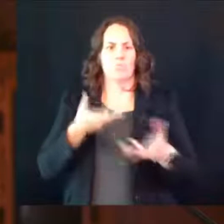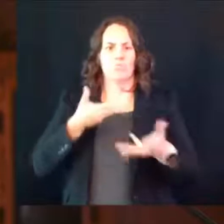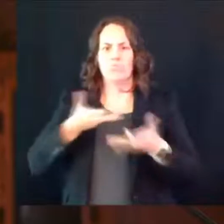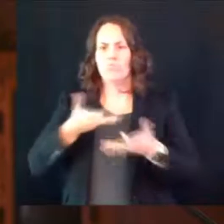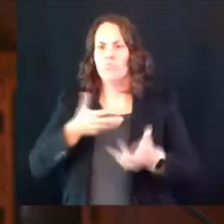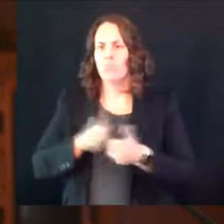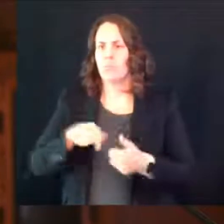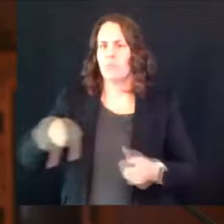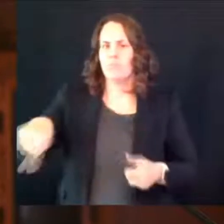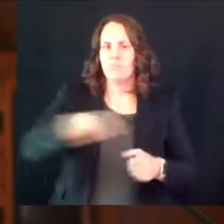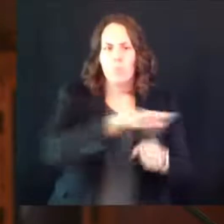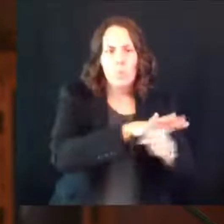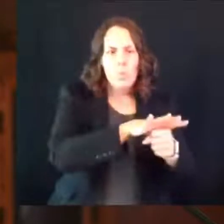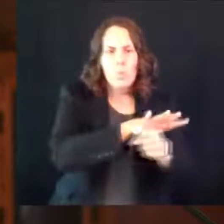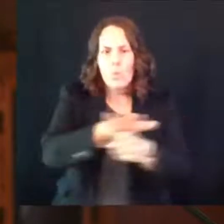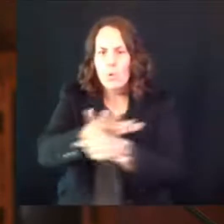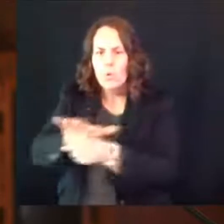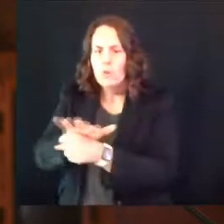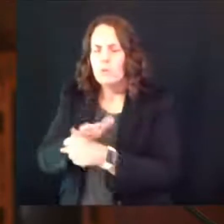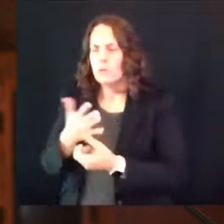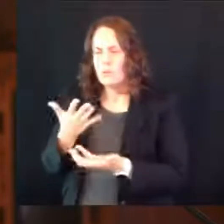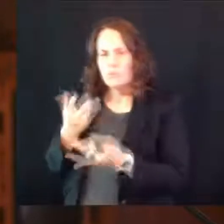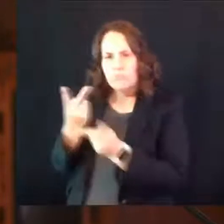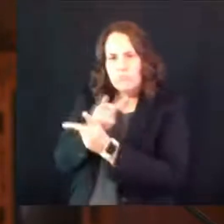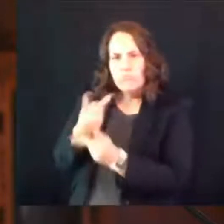the order that we put in place today.